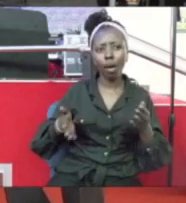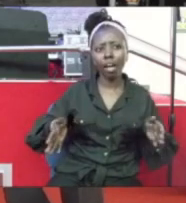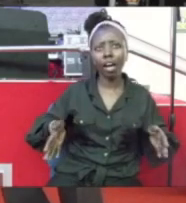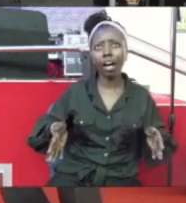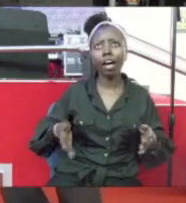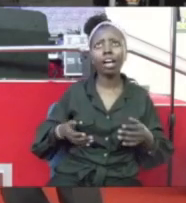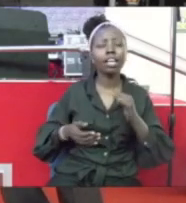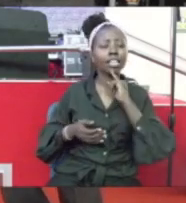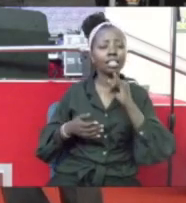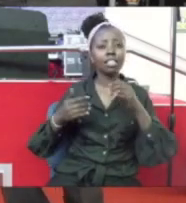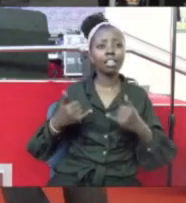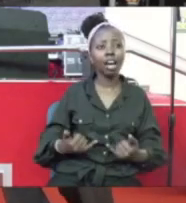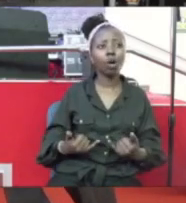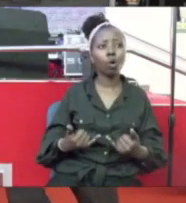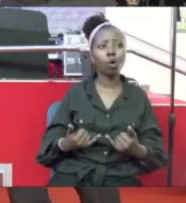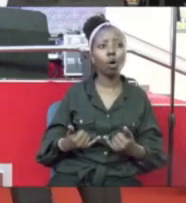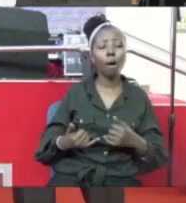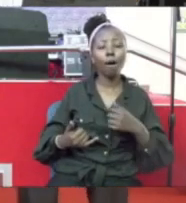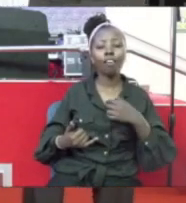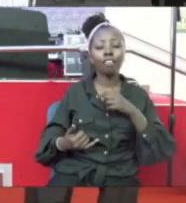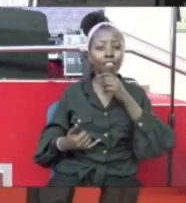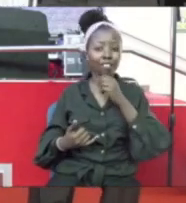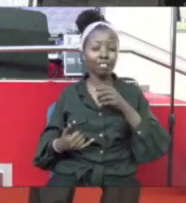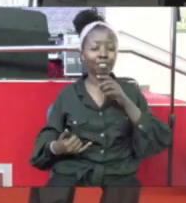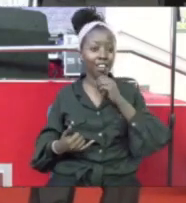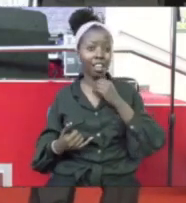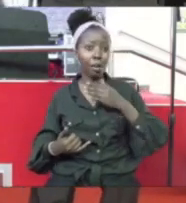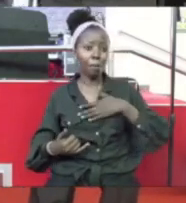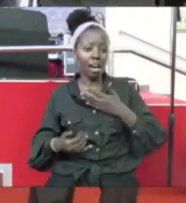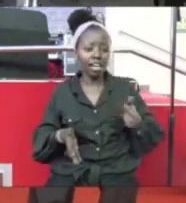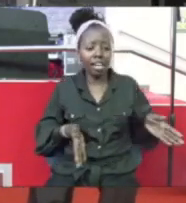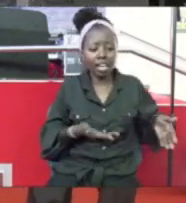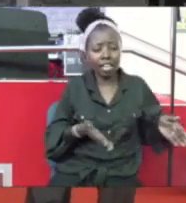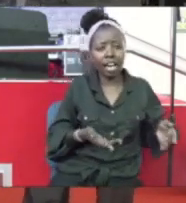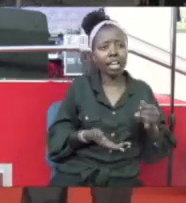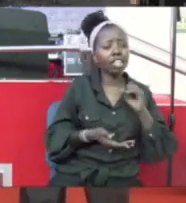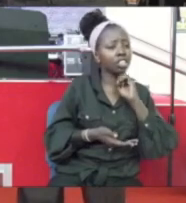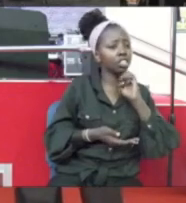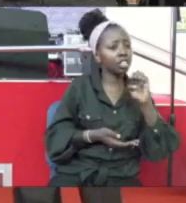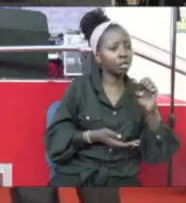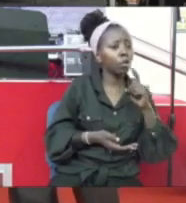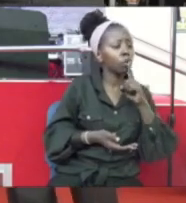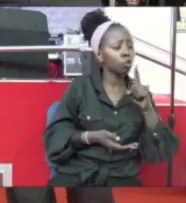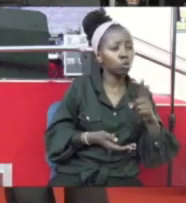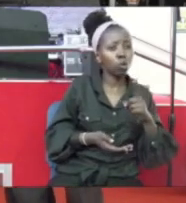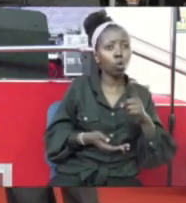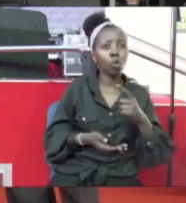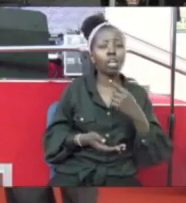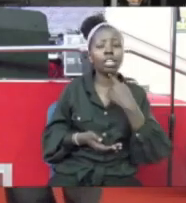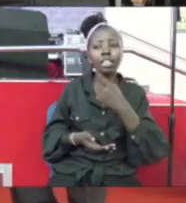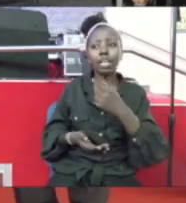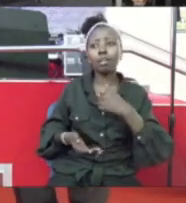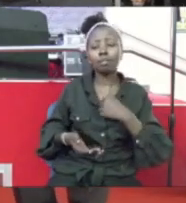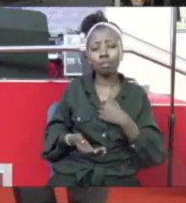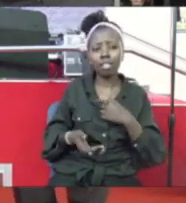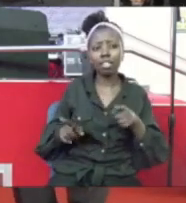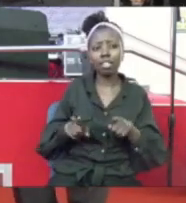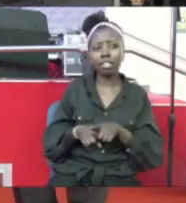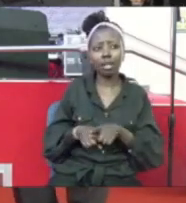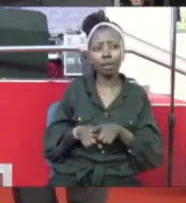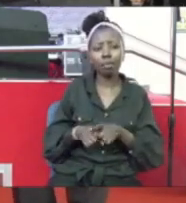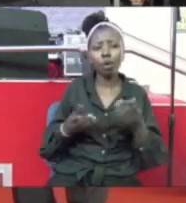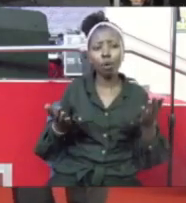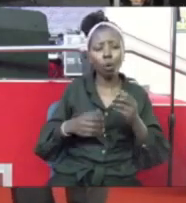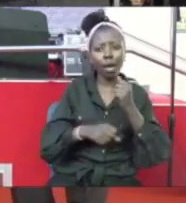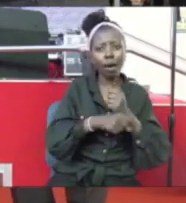gotten finished. Na akasisimuka kwa sababu aliniambia mahali alipokuwa ni baba yangu alikuwa amemhimiza ende hapo. And he told me even where he lives, where he works and where he lives,